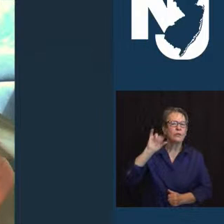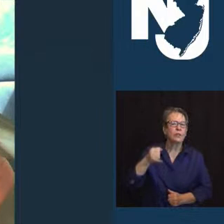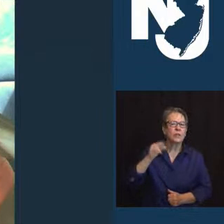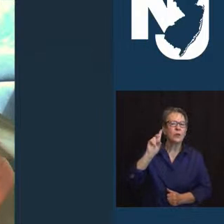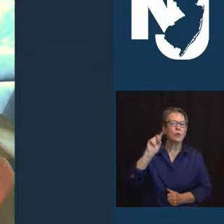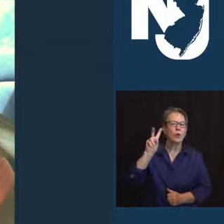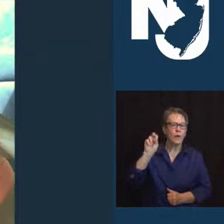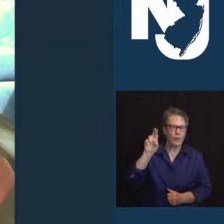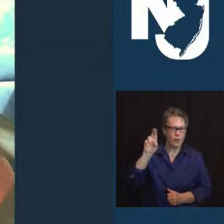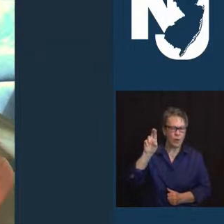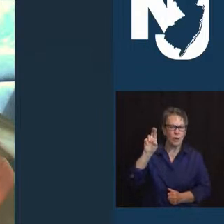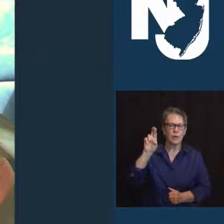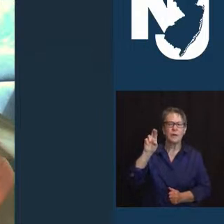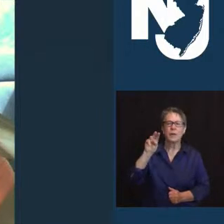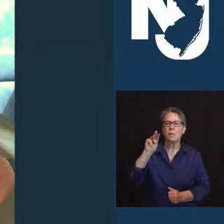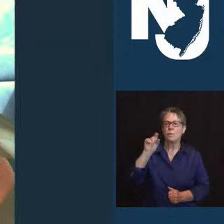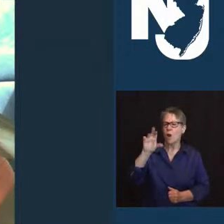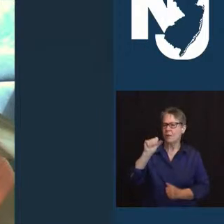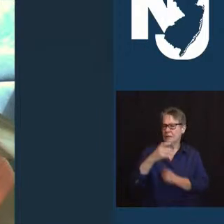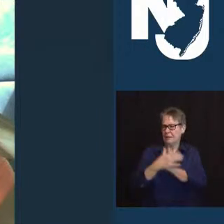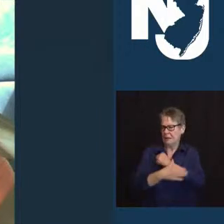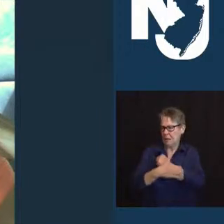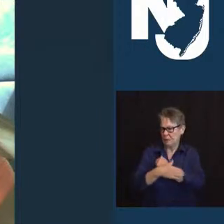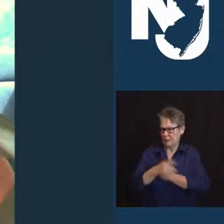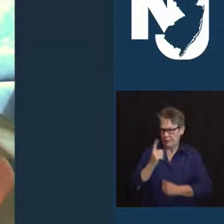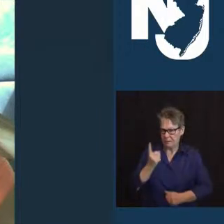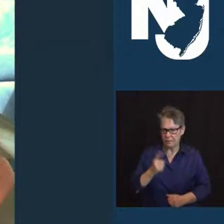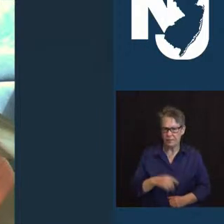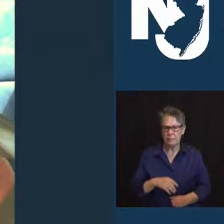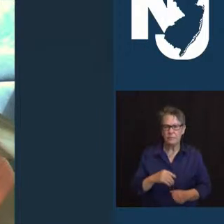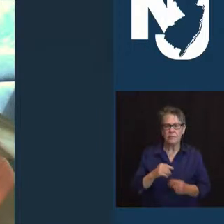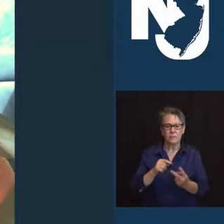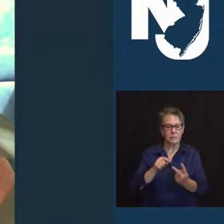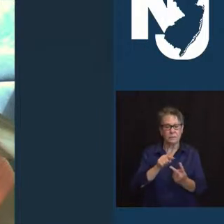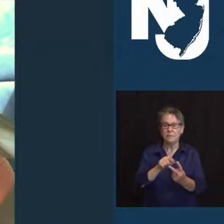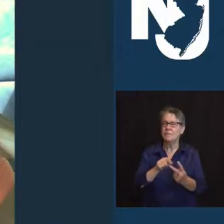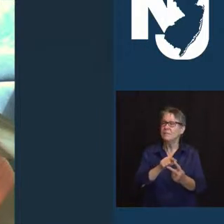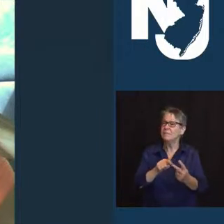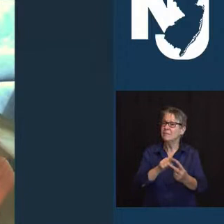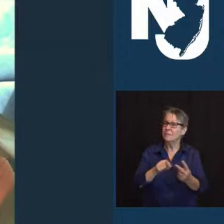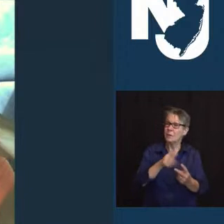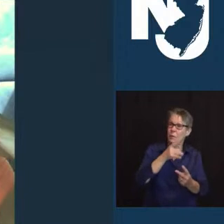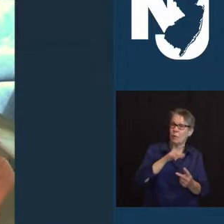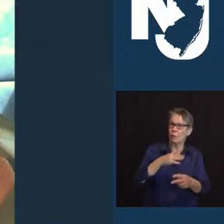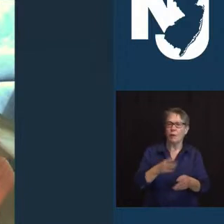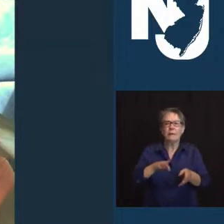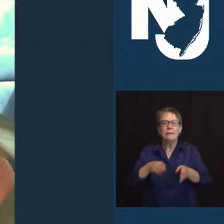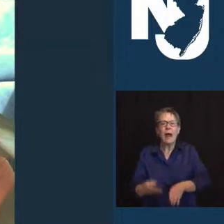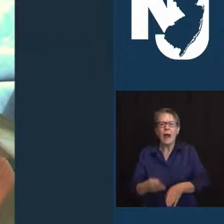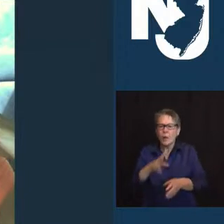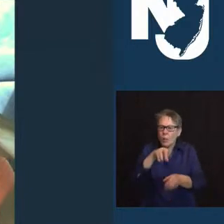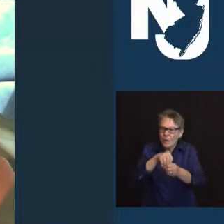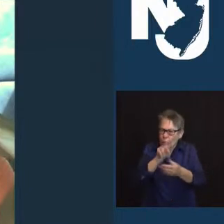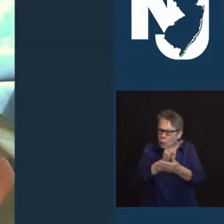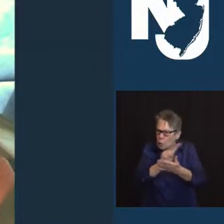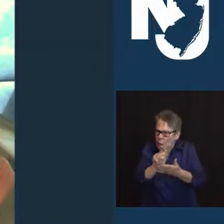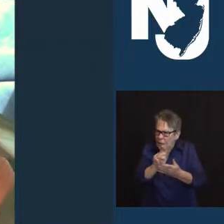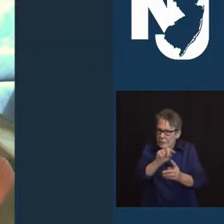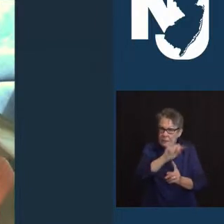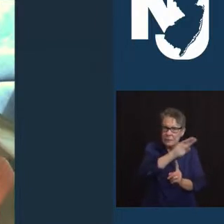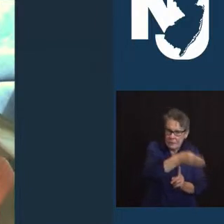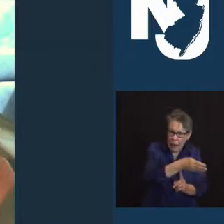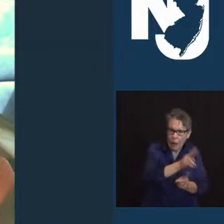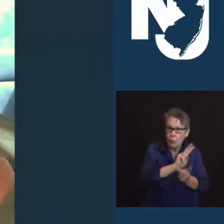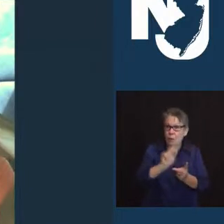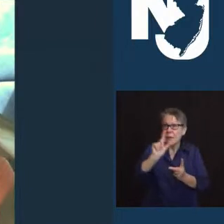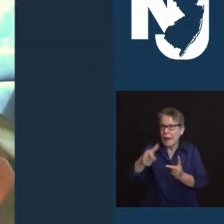other. Eva was the first to be taken away from the virus, or from us by the virus, on December 1st, and at